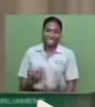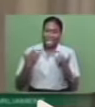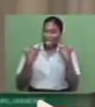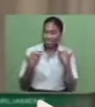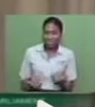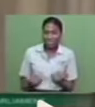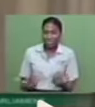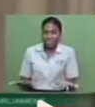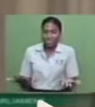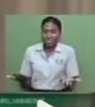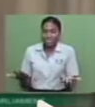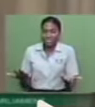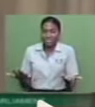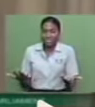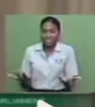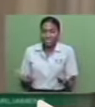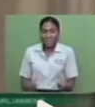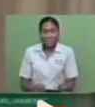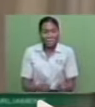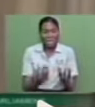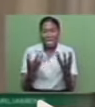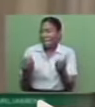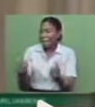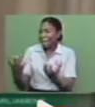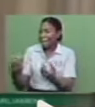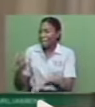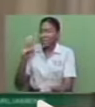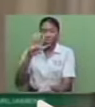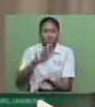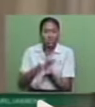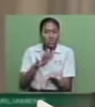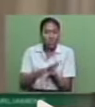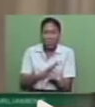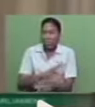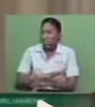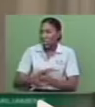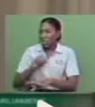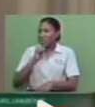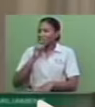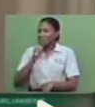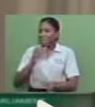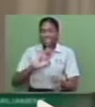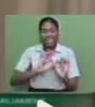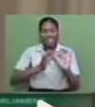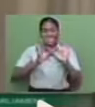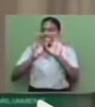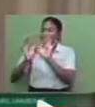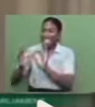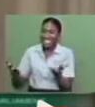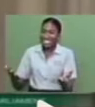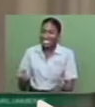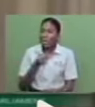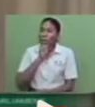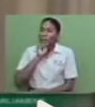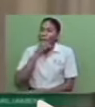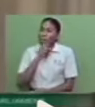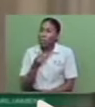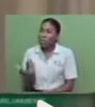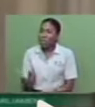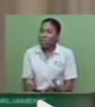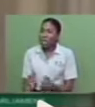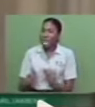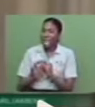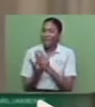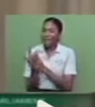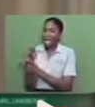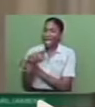it? So many schools remain incomplete, overgrown with bush and vine. So many schools